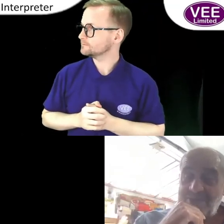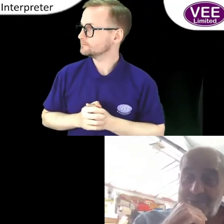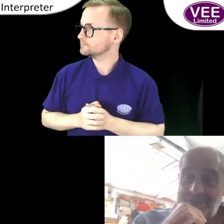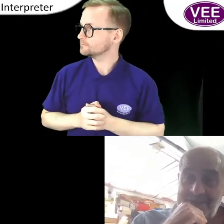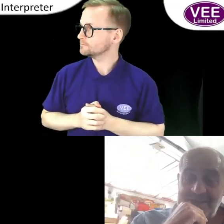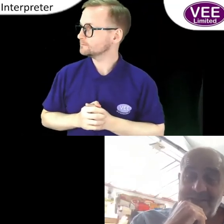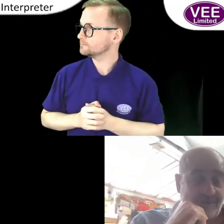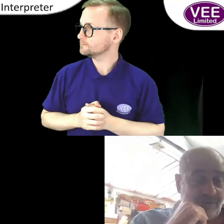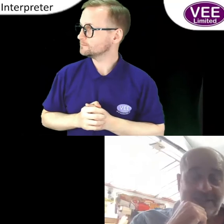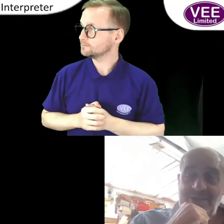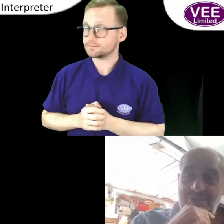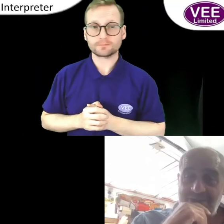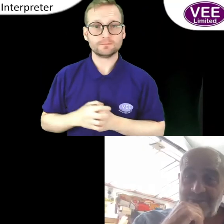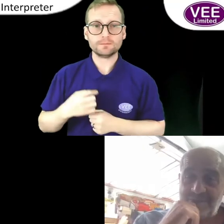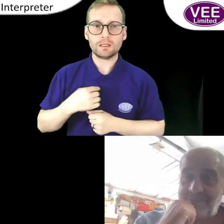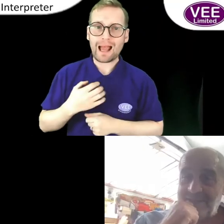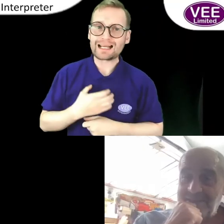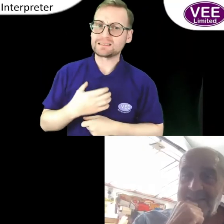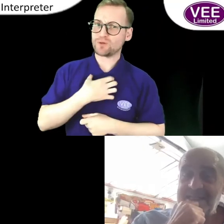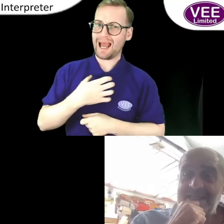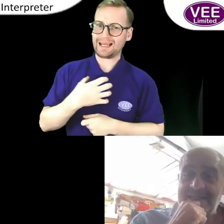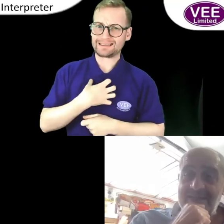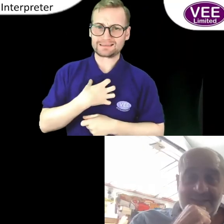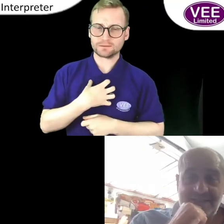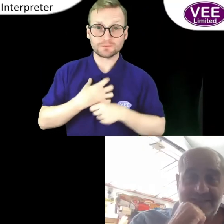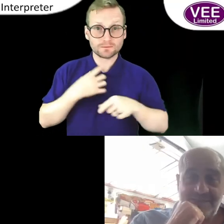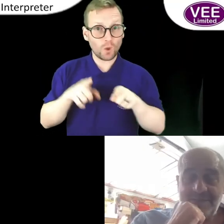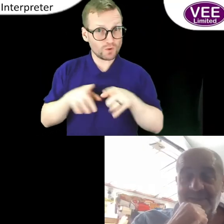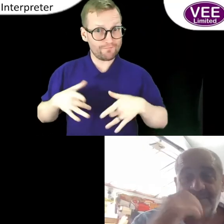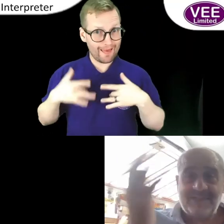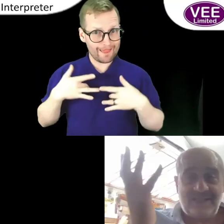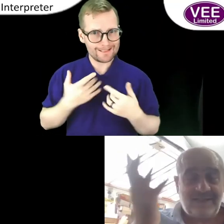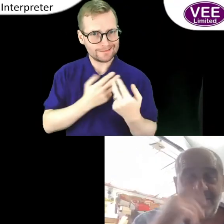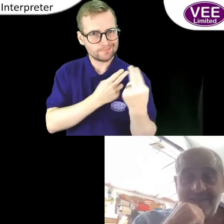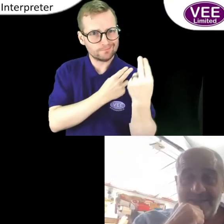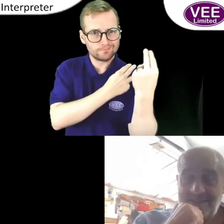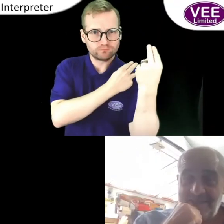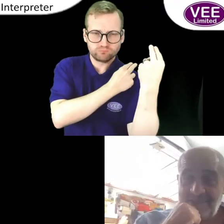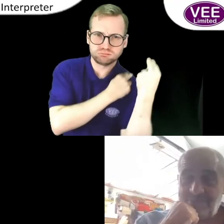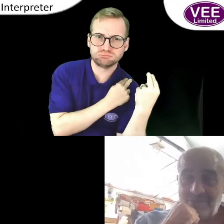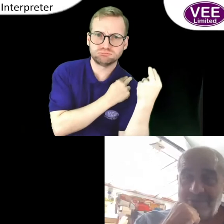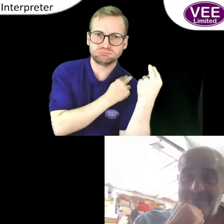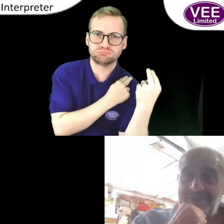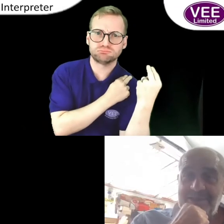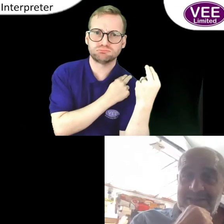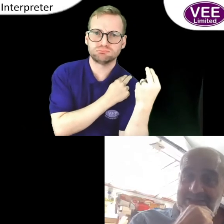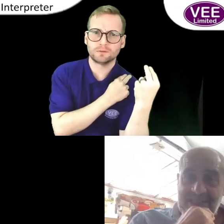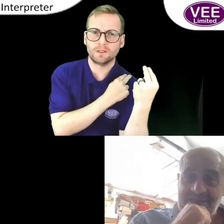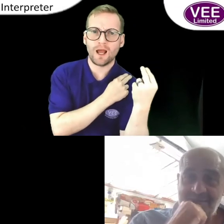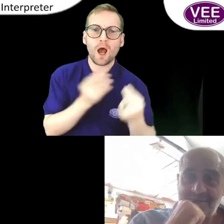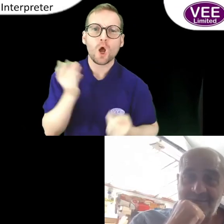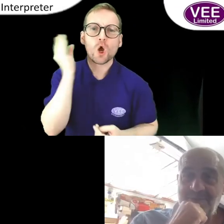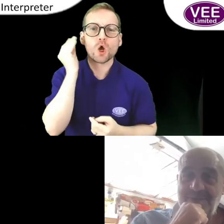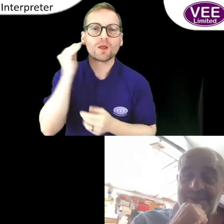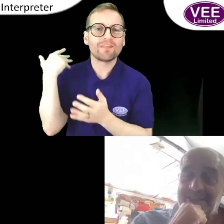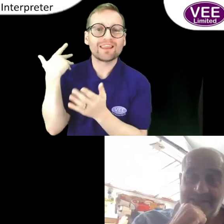to my surprise, and what a huge responsibility, in last Christmas, I was hearing the program, It's the